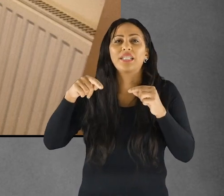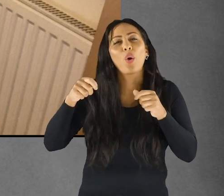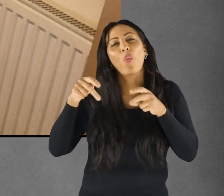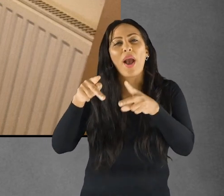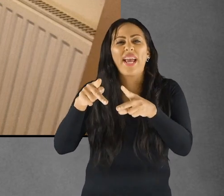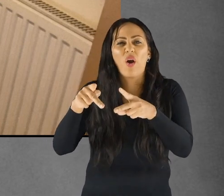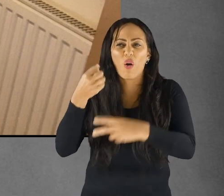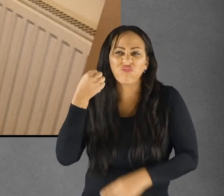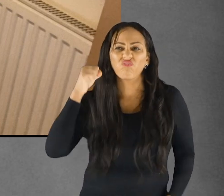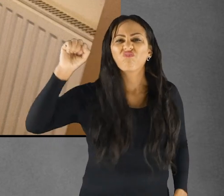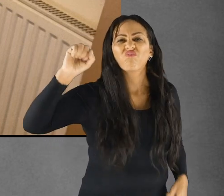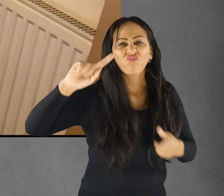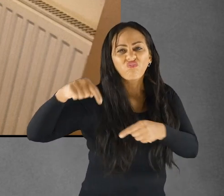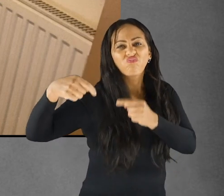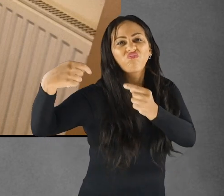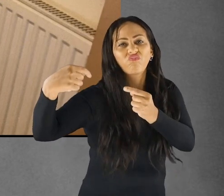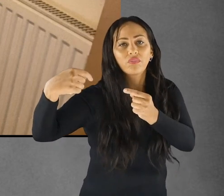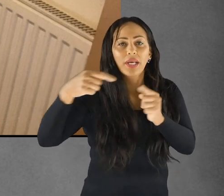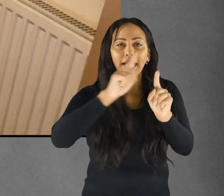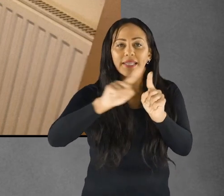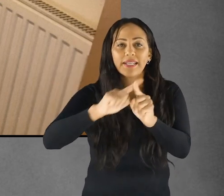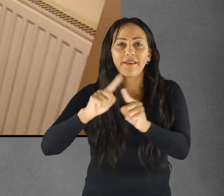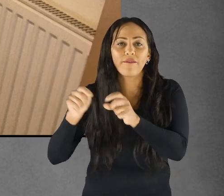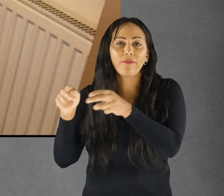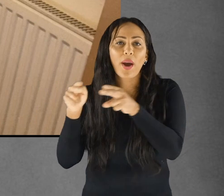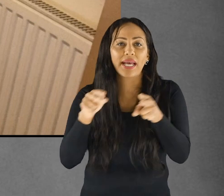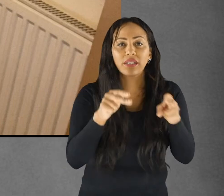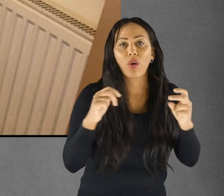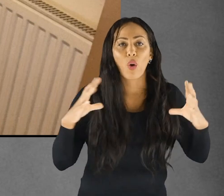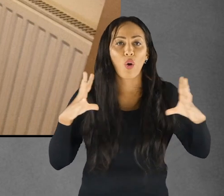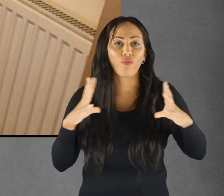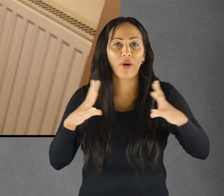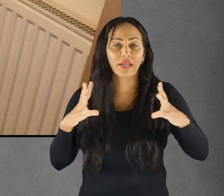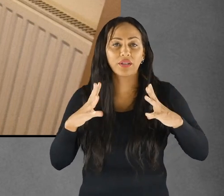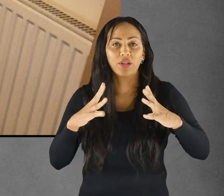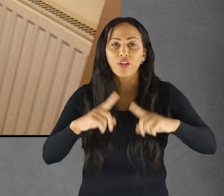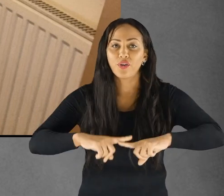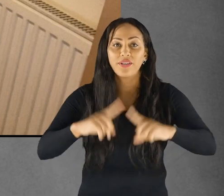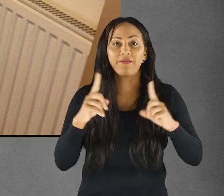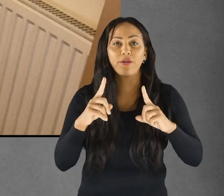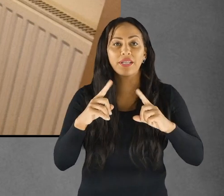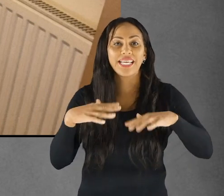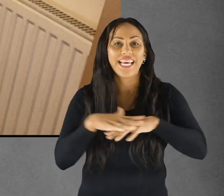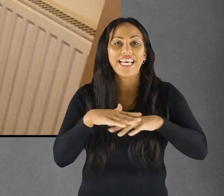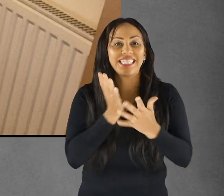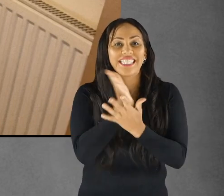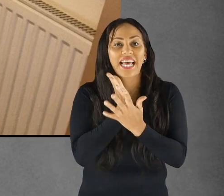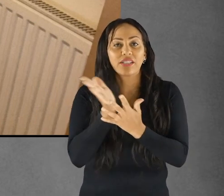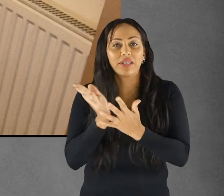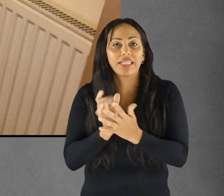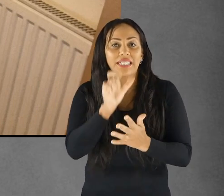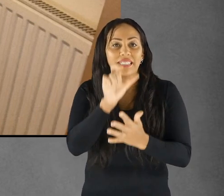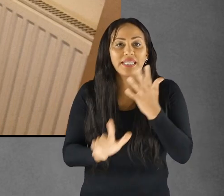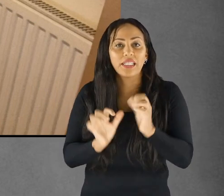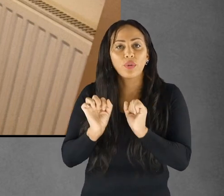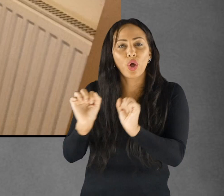of resistance and the many faces of rest that she encounters through many intersecting disabilities